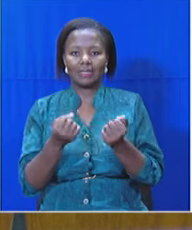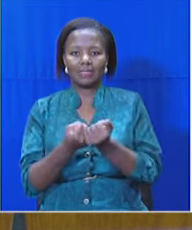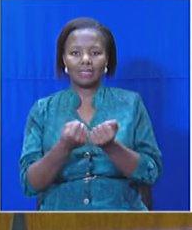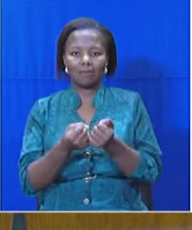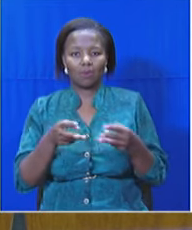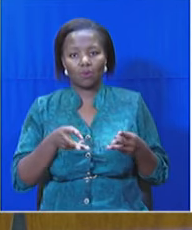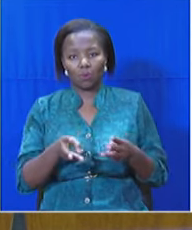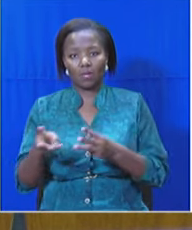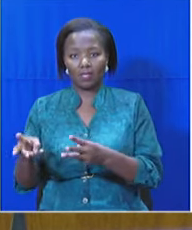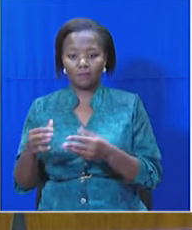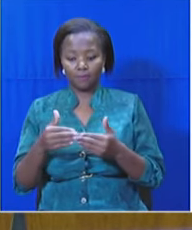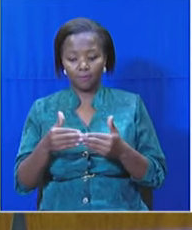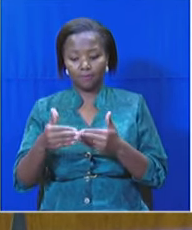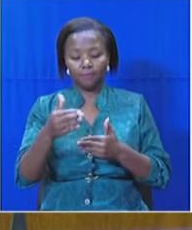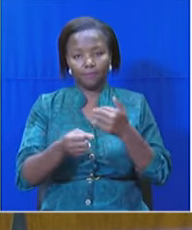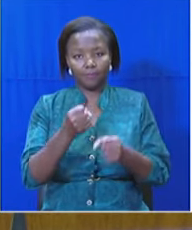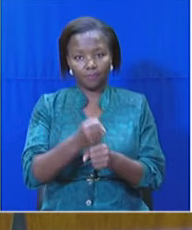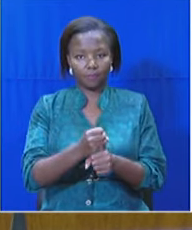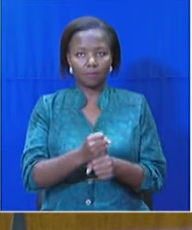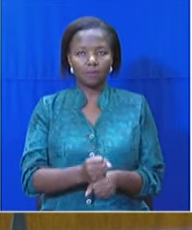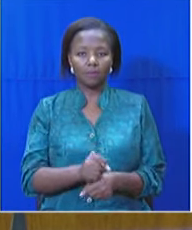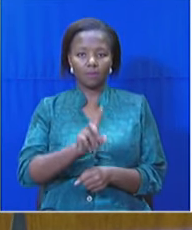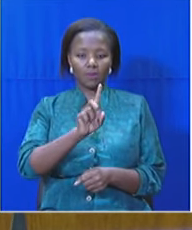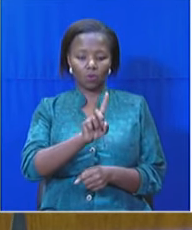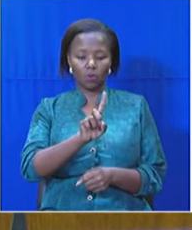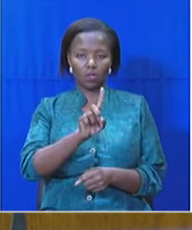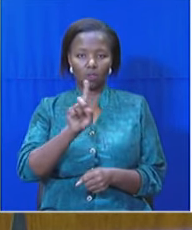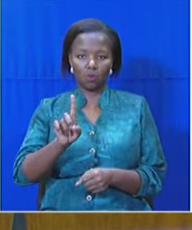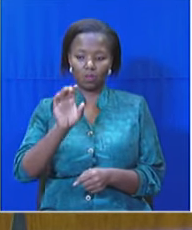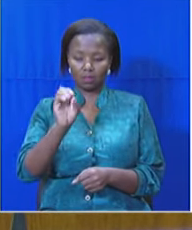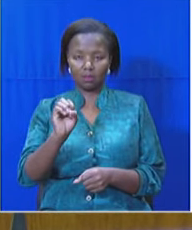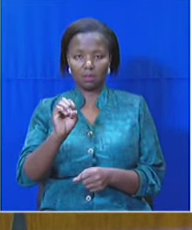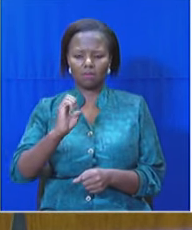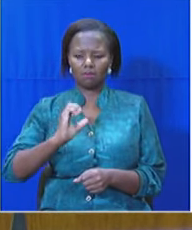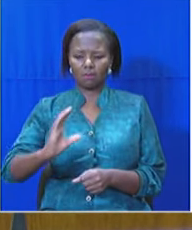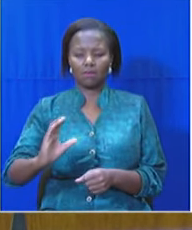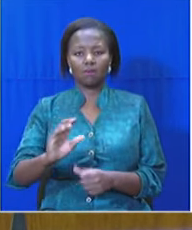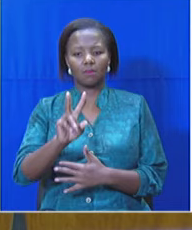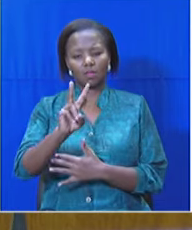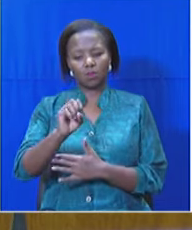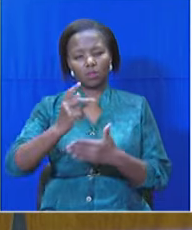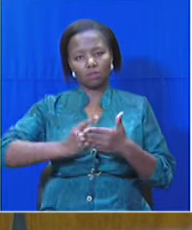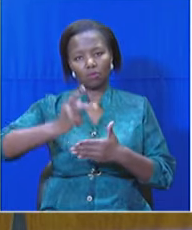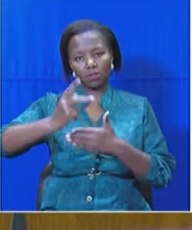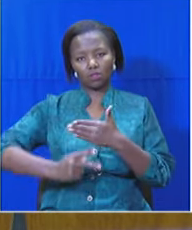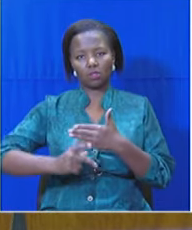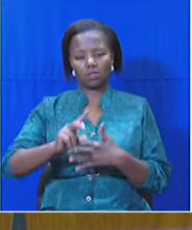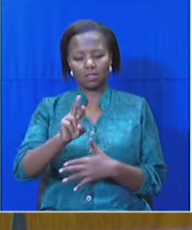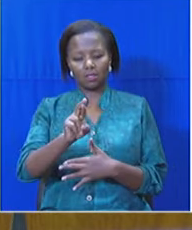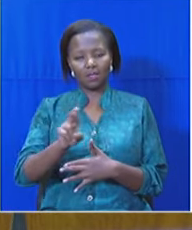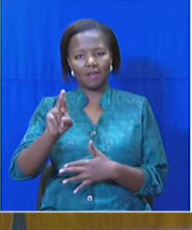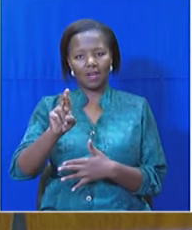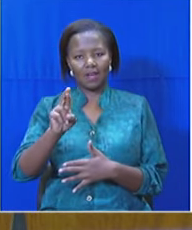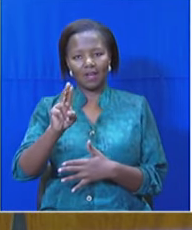this financial year, 110 million will be invested in 20 projects to support the River Valley Catalytic Program.